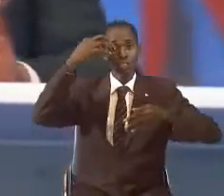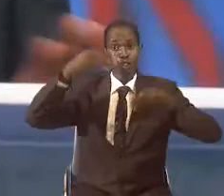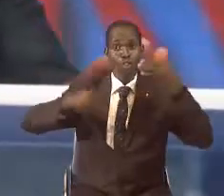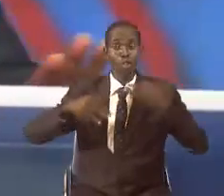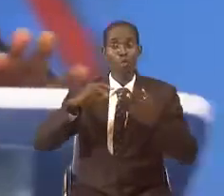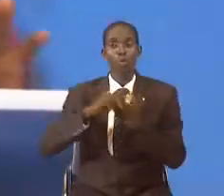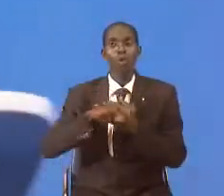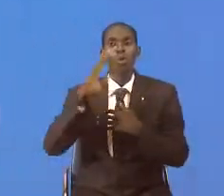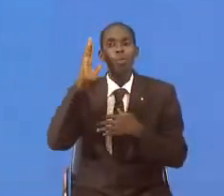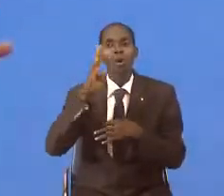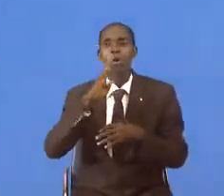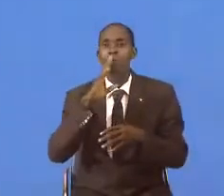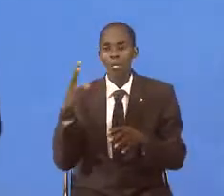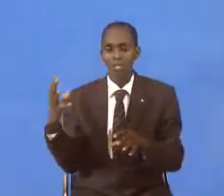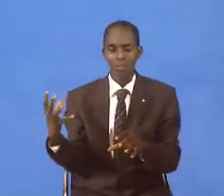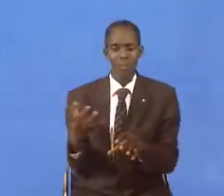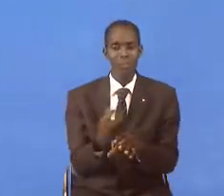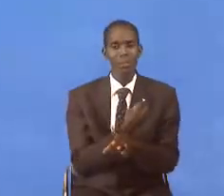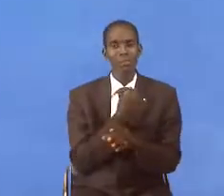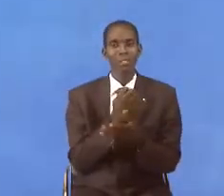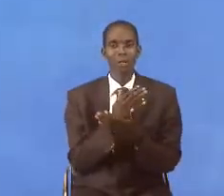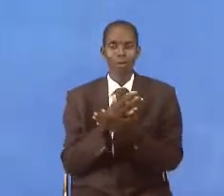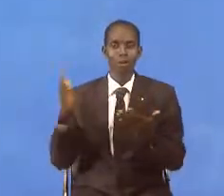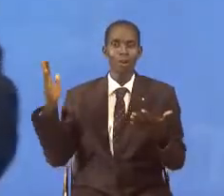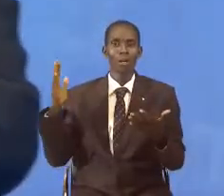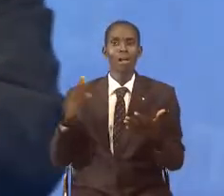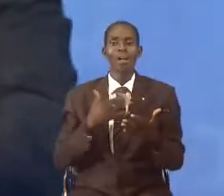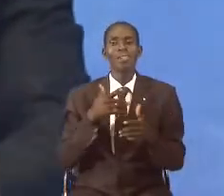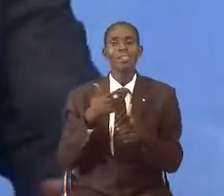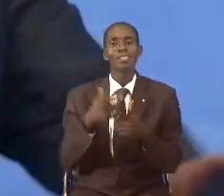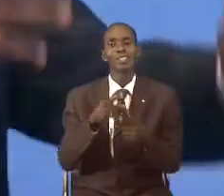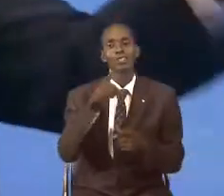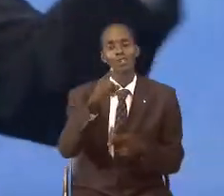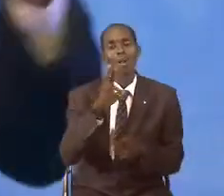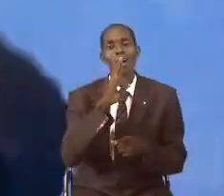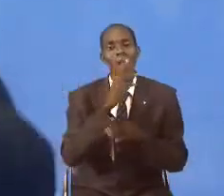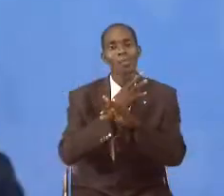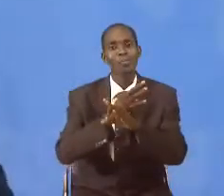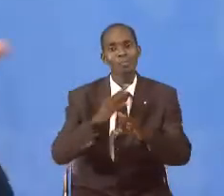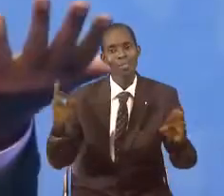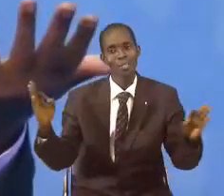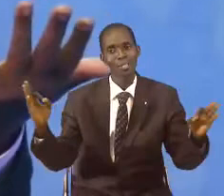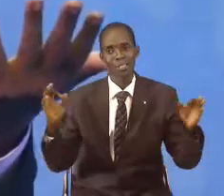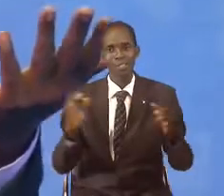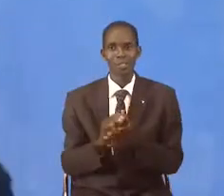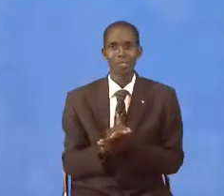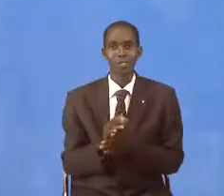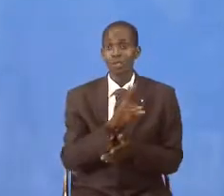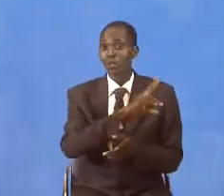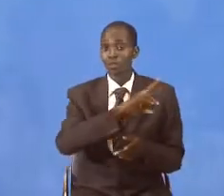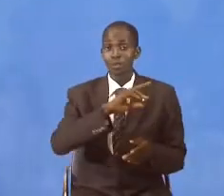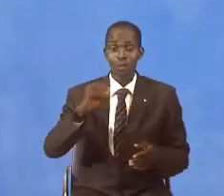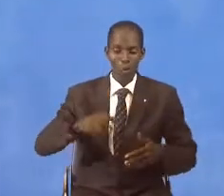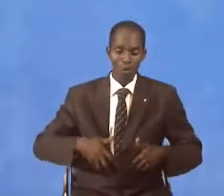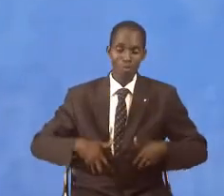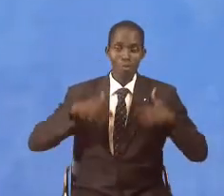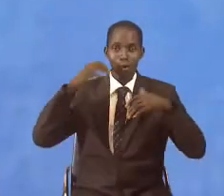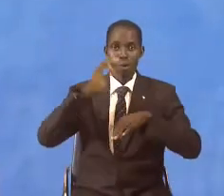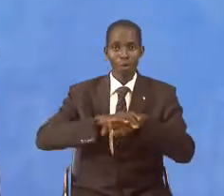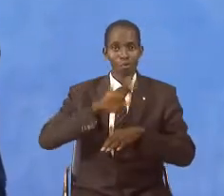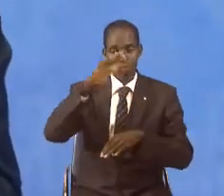the wrath and the anger and the judgment will be absorbed. And then you're